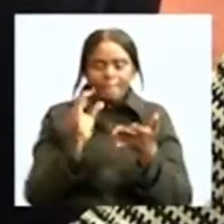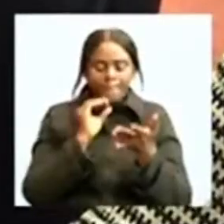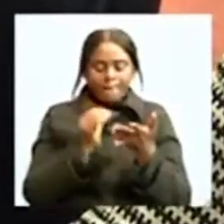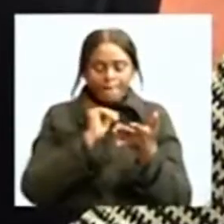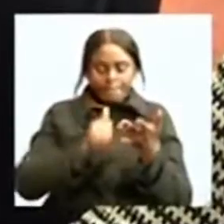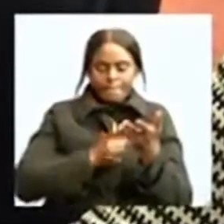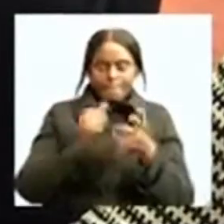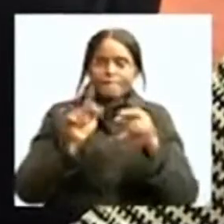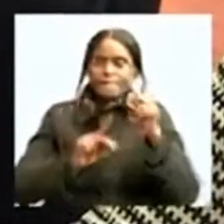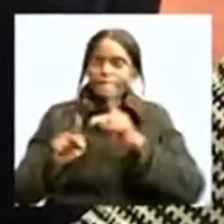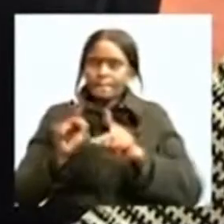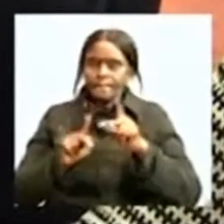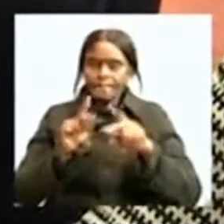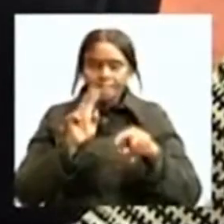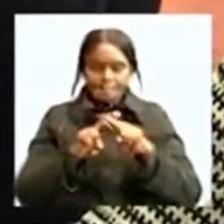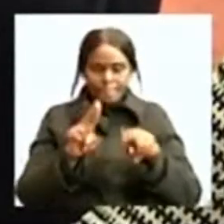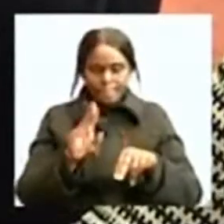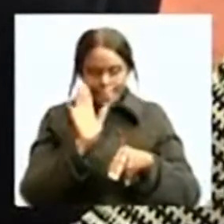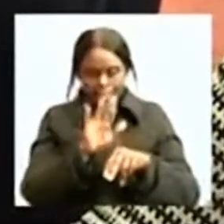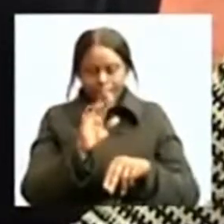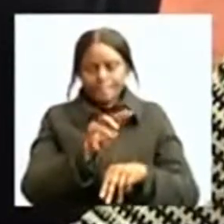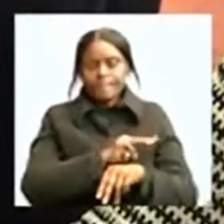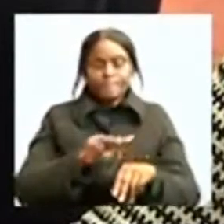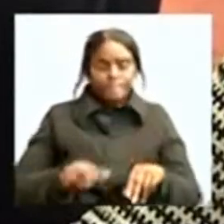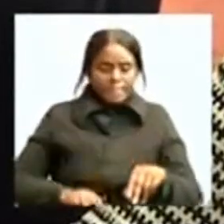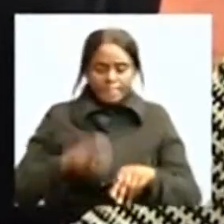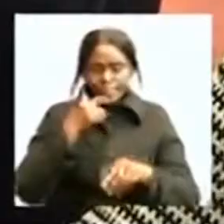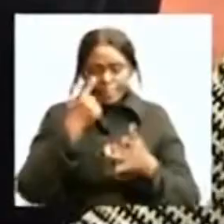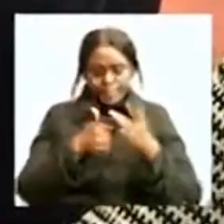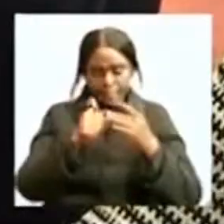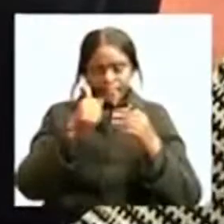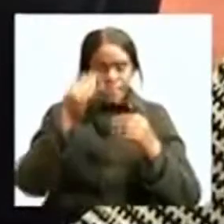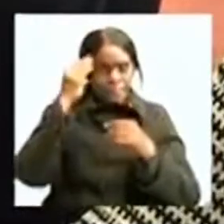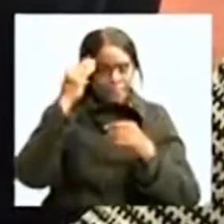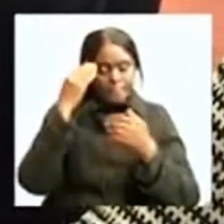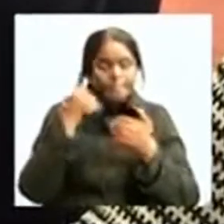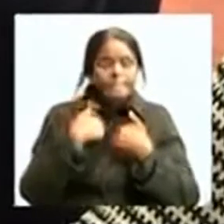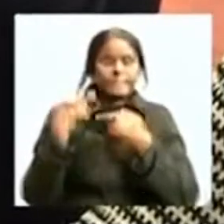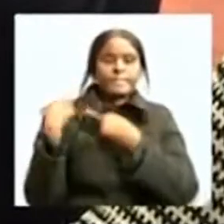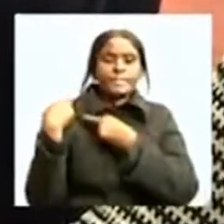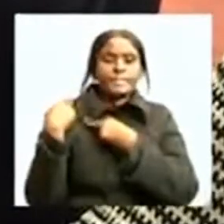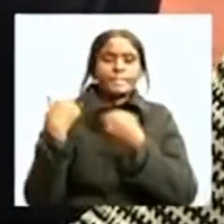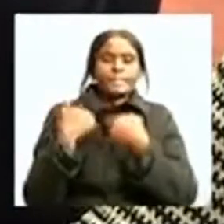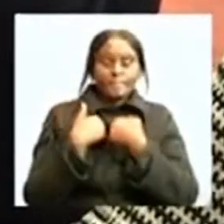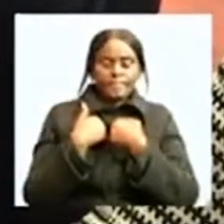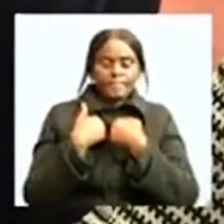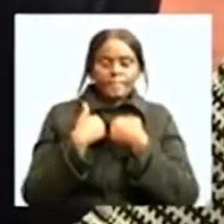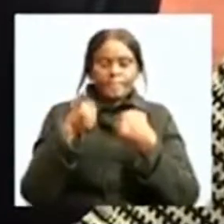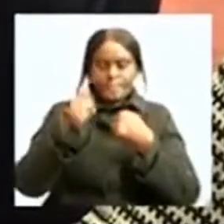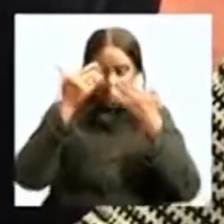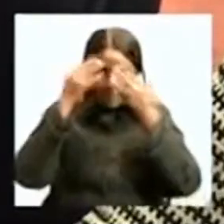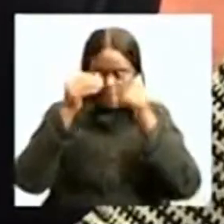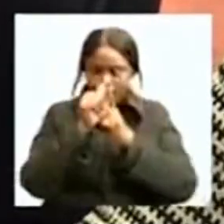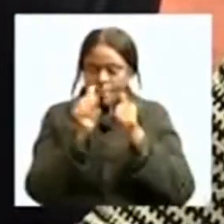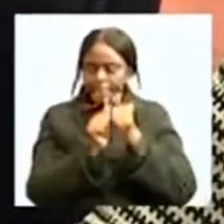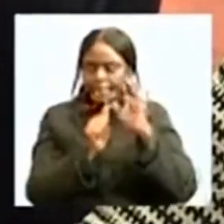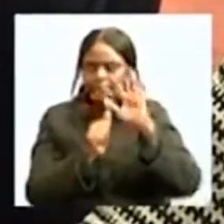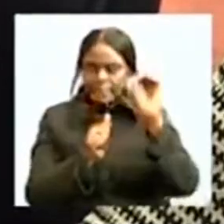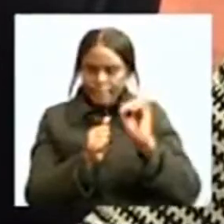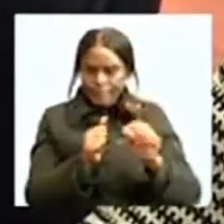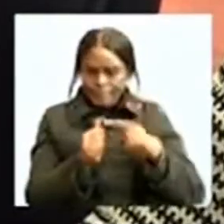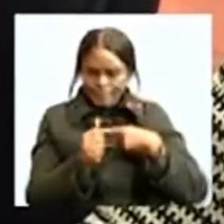our citizens, Chair and members, should also bear the responsibility. They are aware that 5% they have to